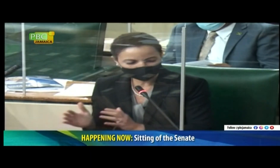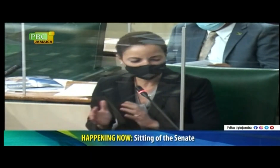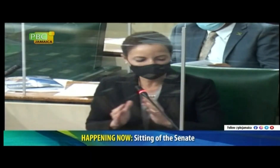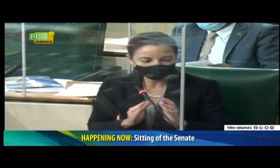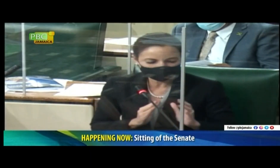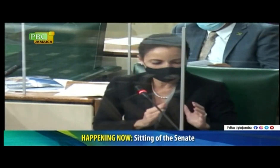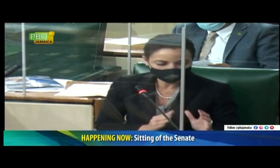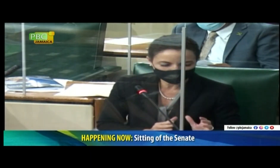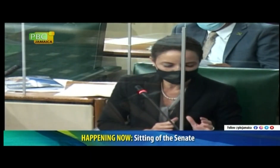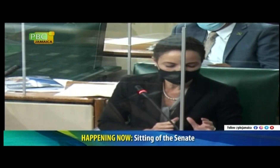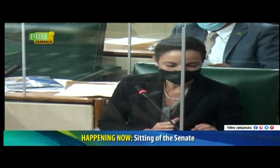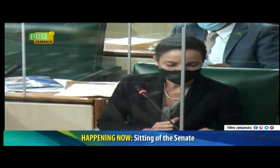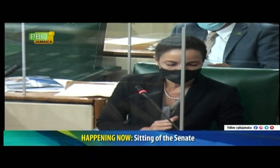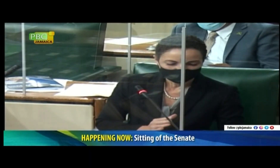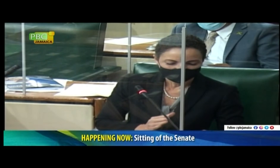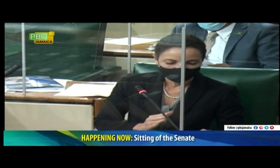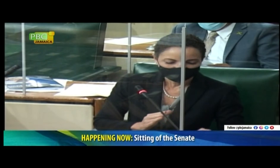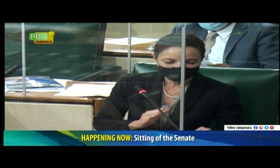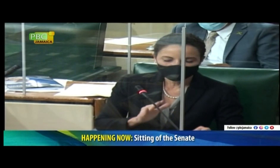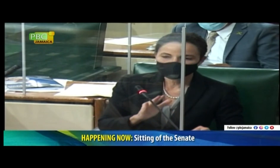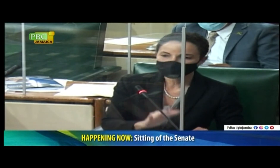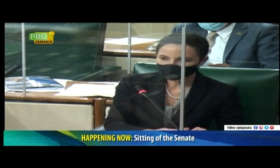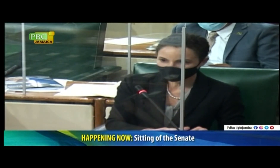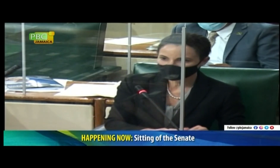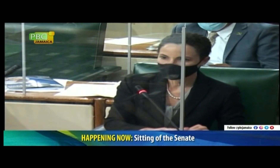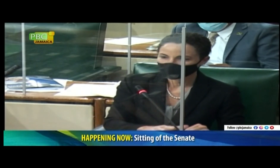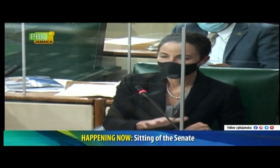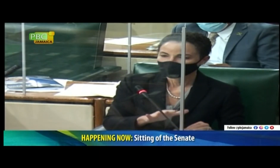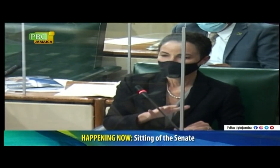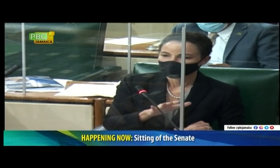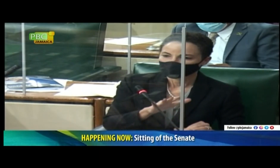and there is no express